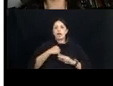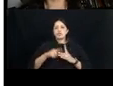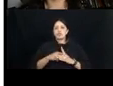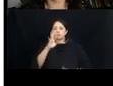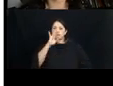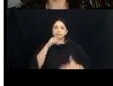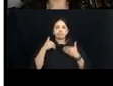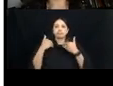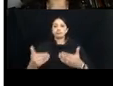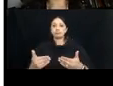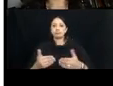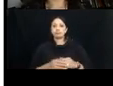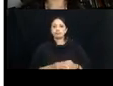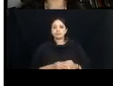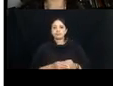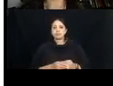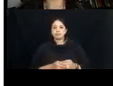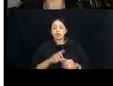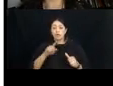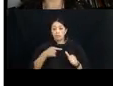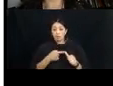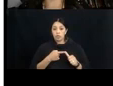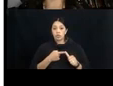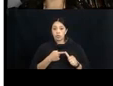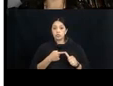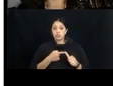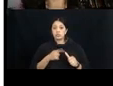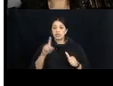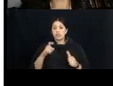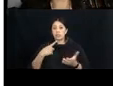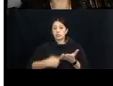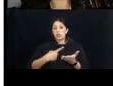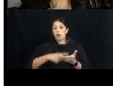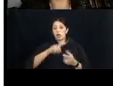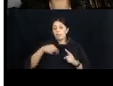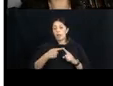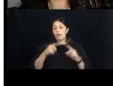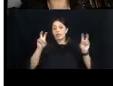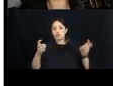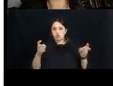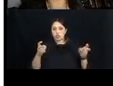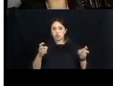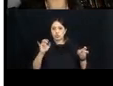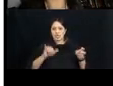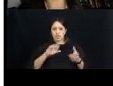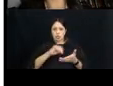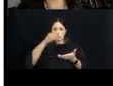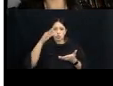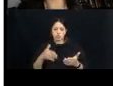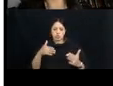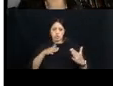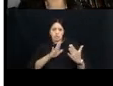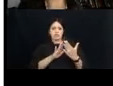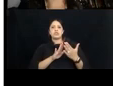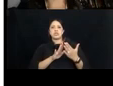and movements. First, we need to talk about the issues that students were facing during the